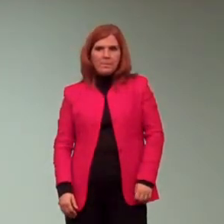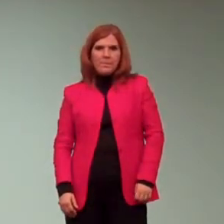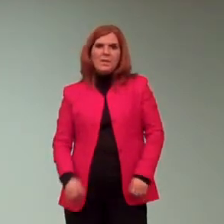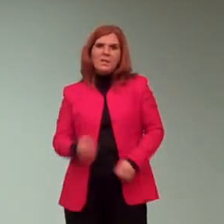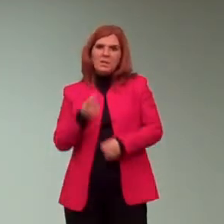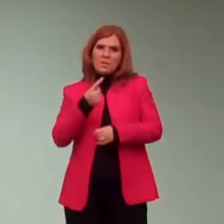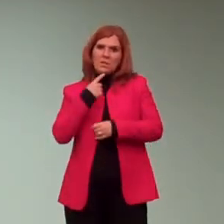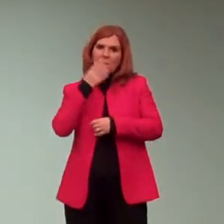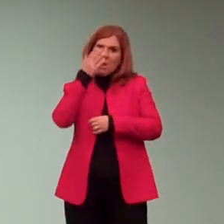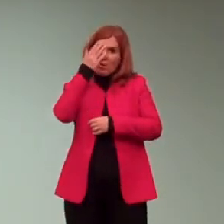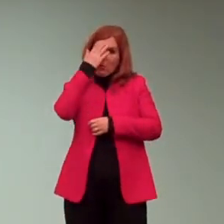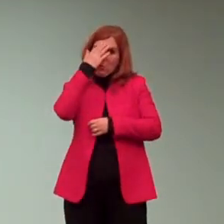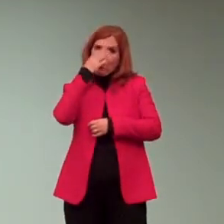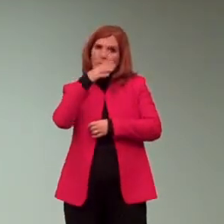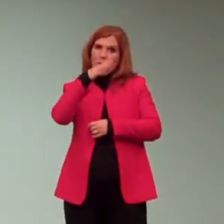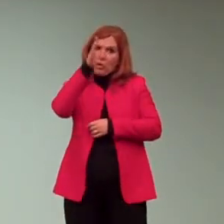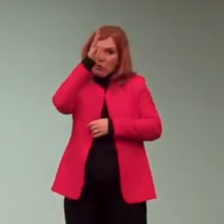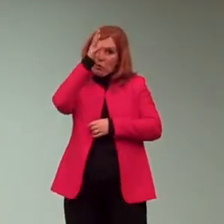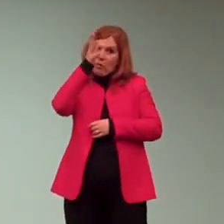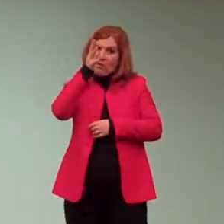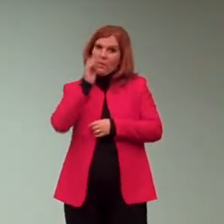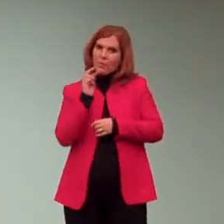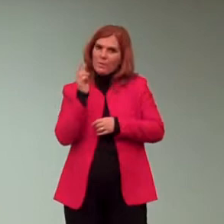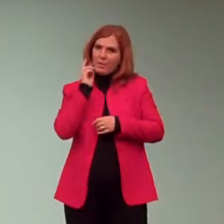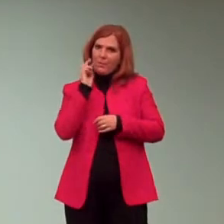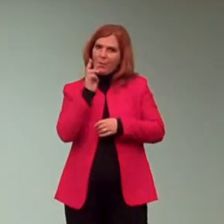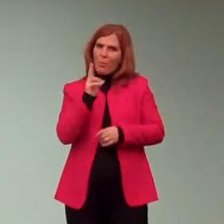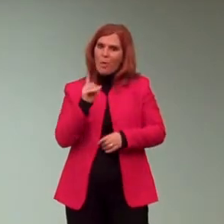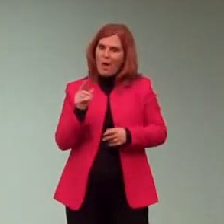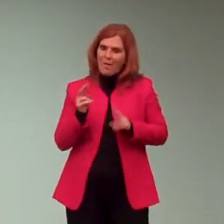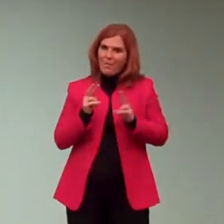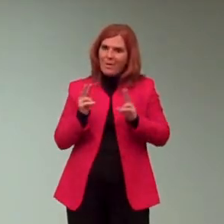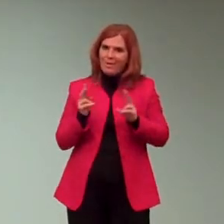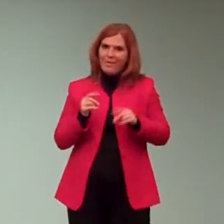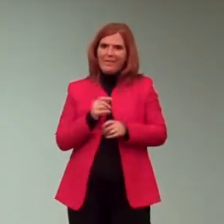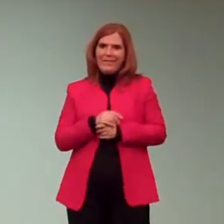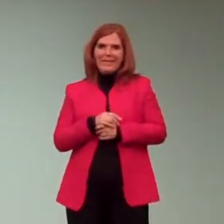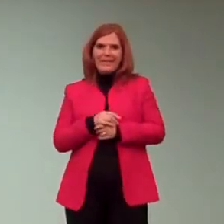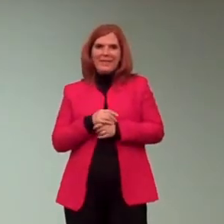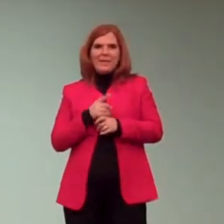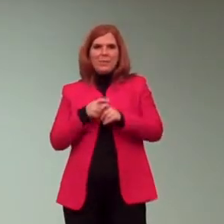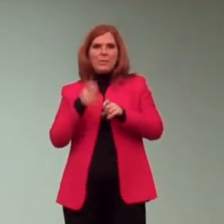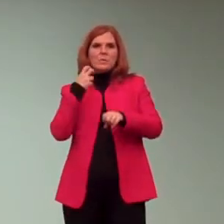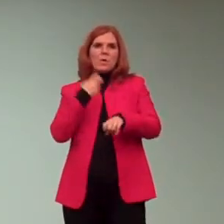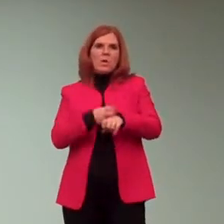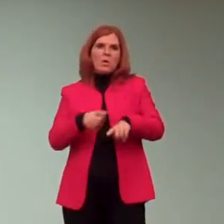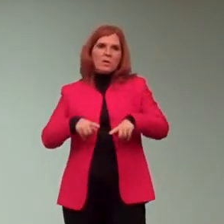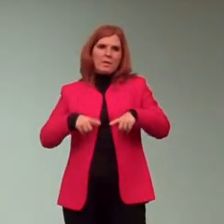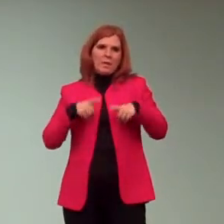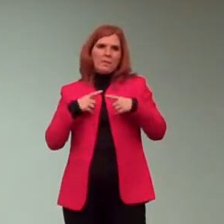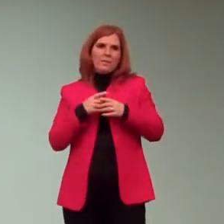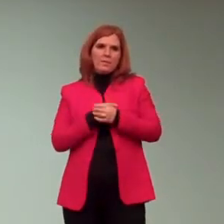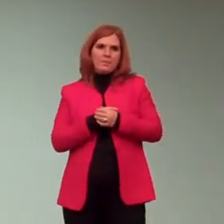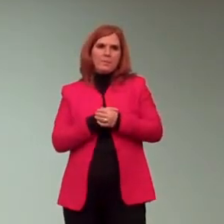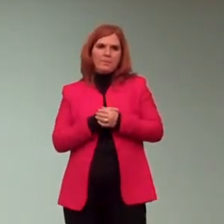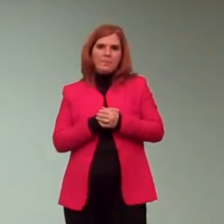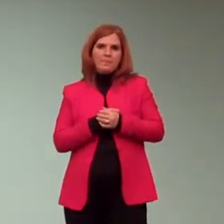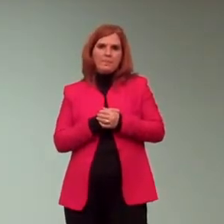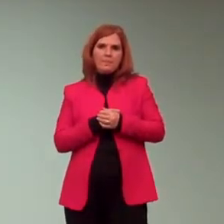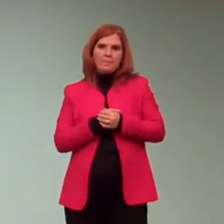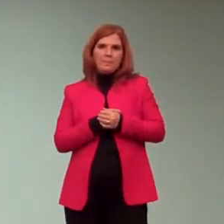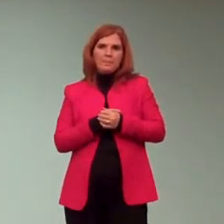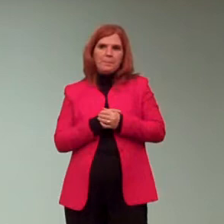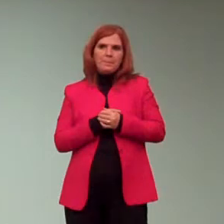She said, I knew your grandfather was a little wild. I said, yes, he was a little wild. But it was a tough life. I